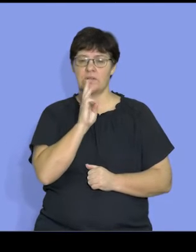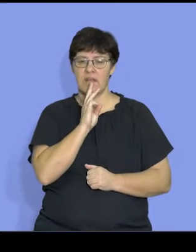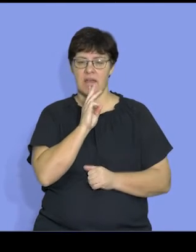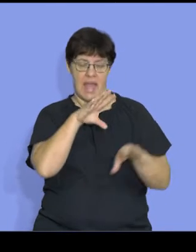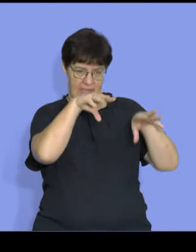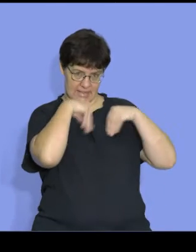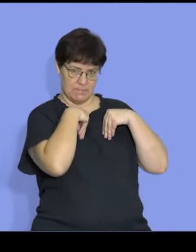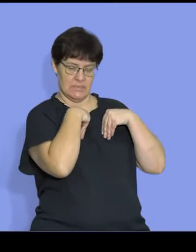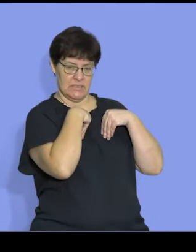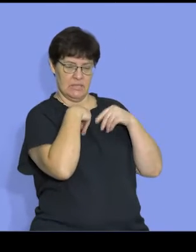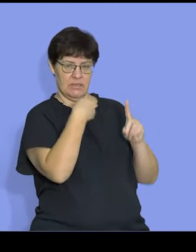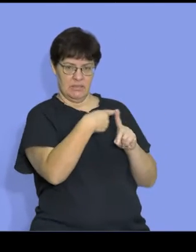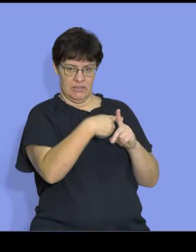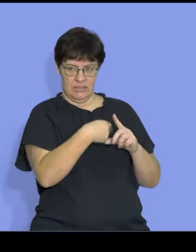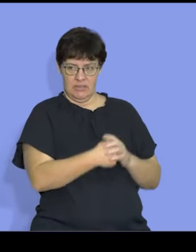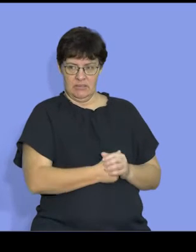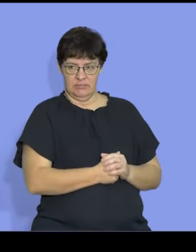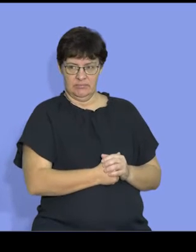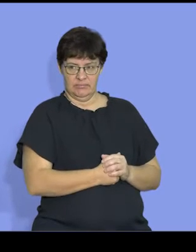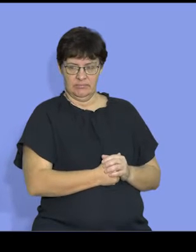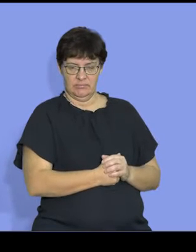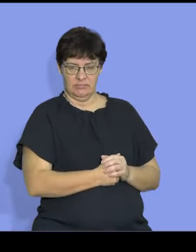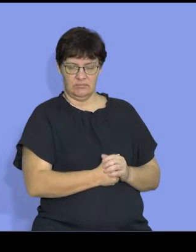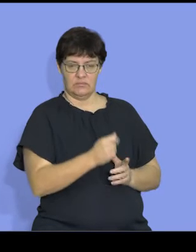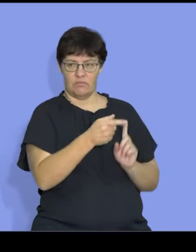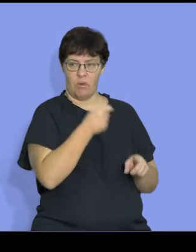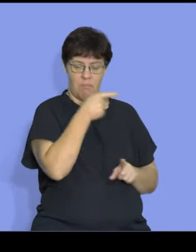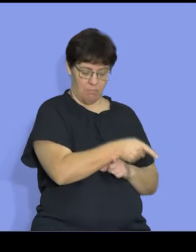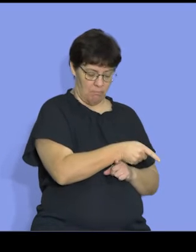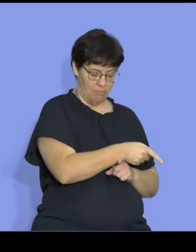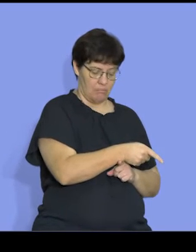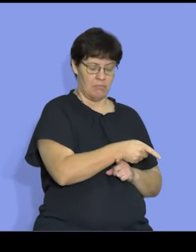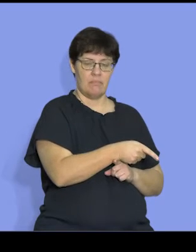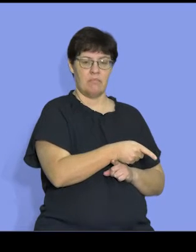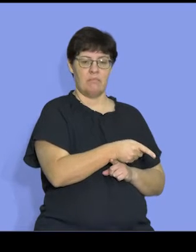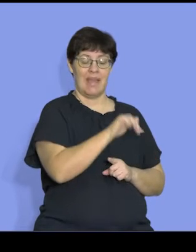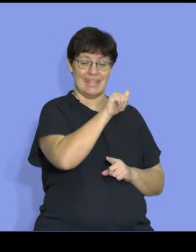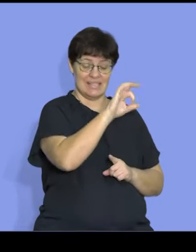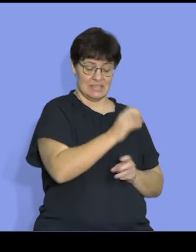accepts a proton, right? So the proton moves from the acid